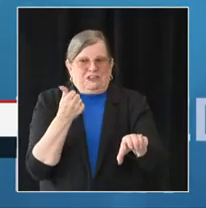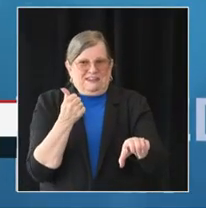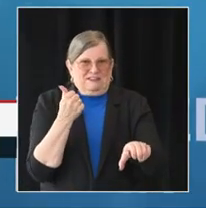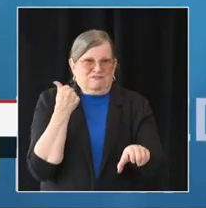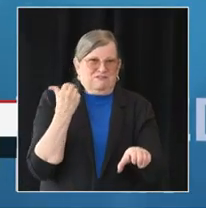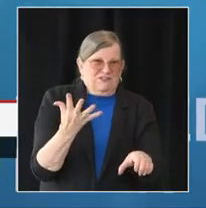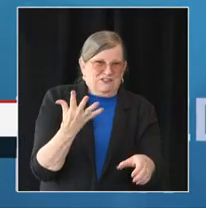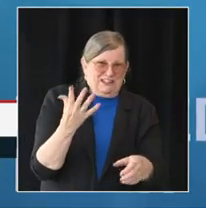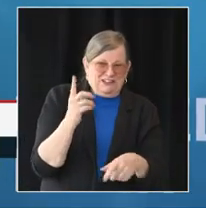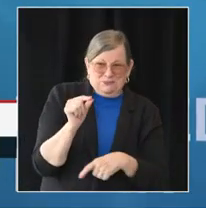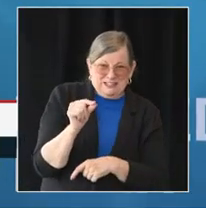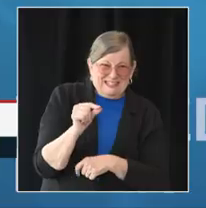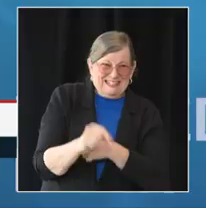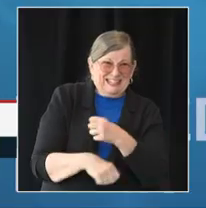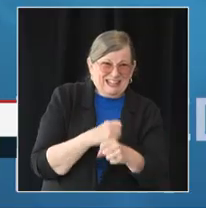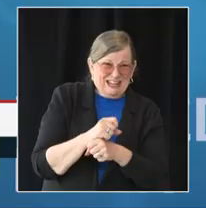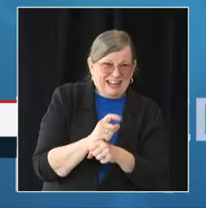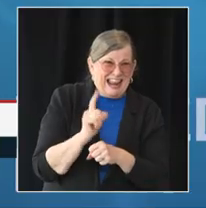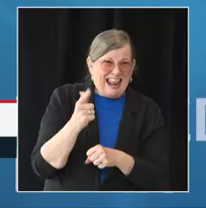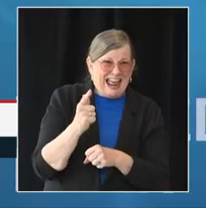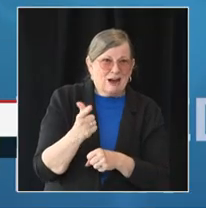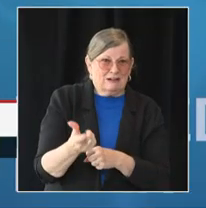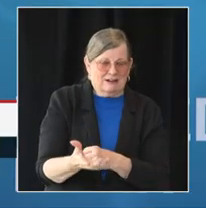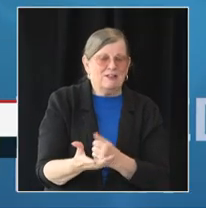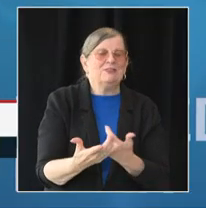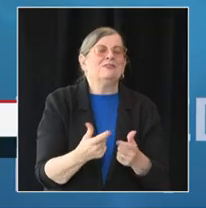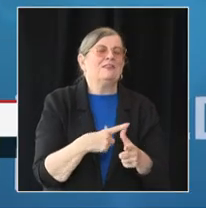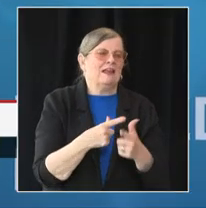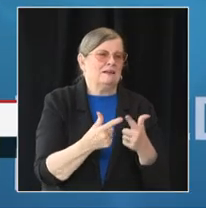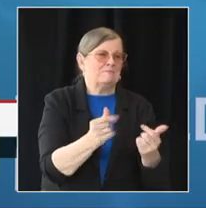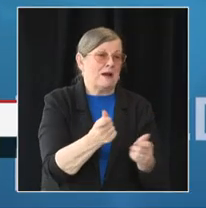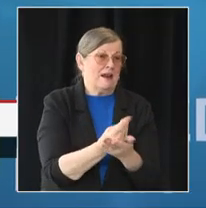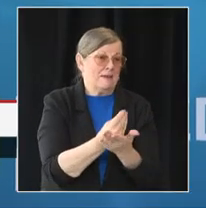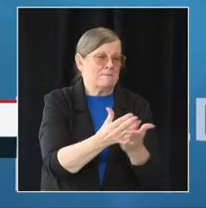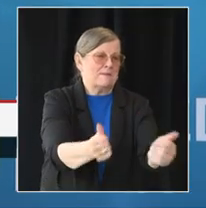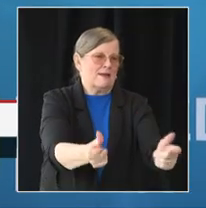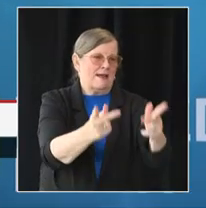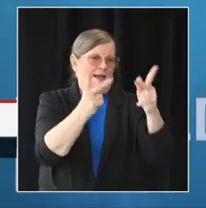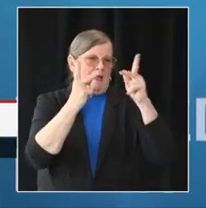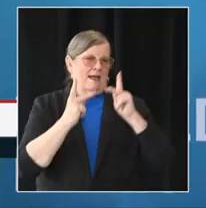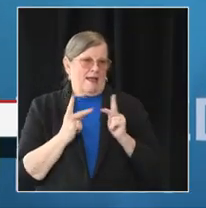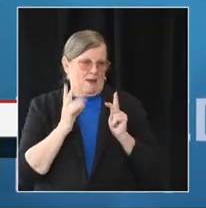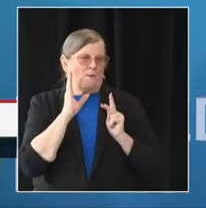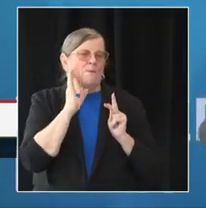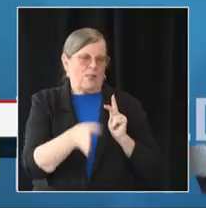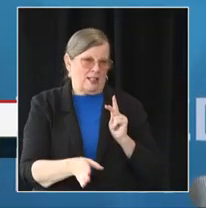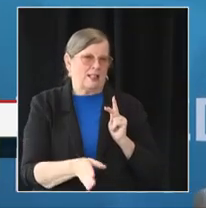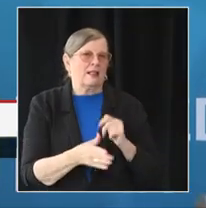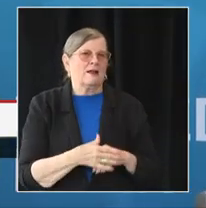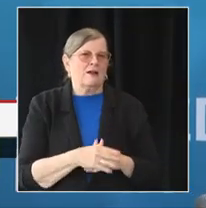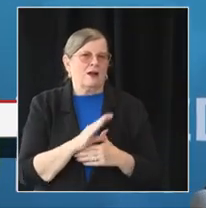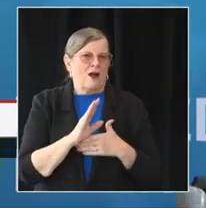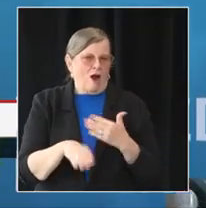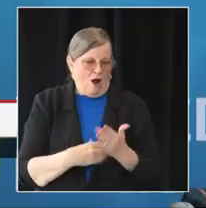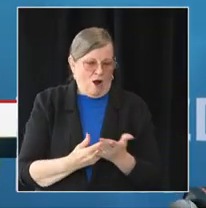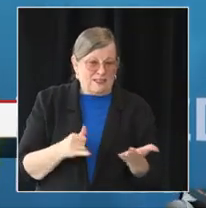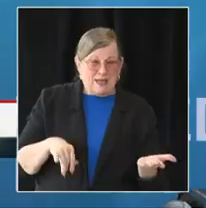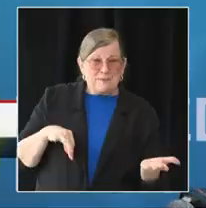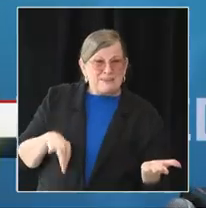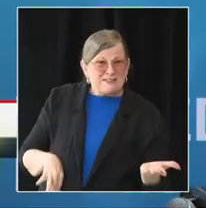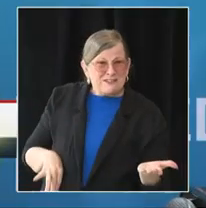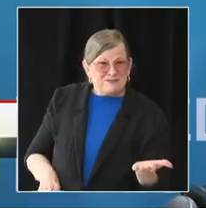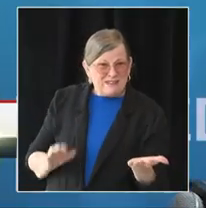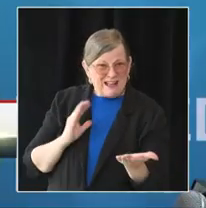the road, we can see how they really pay off. All of the benefits from our